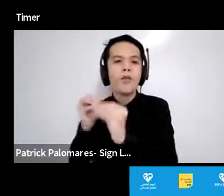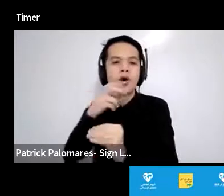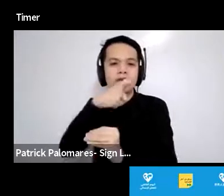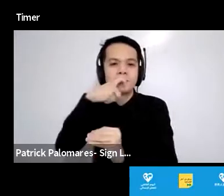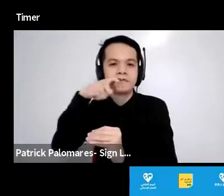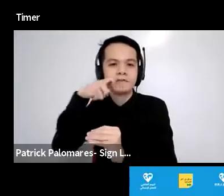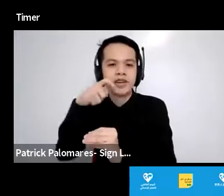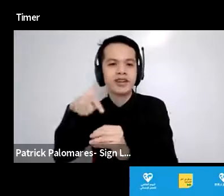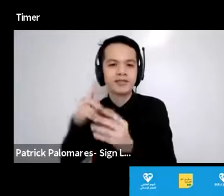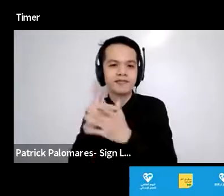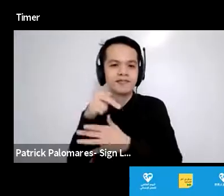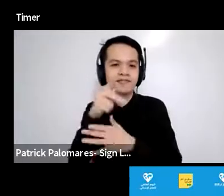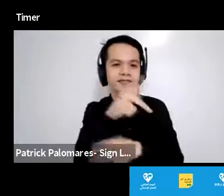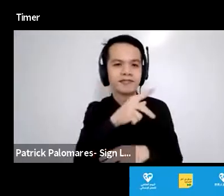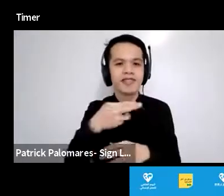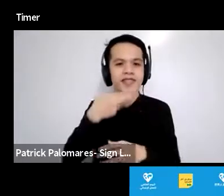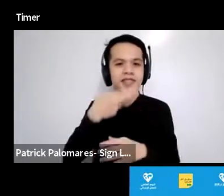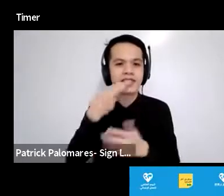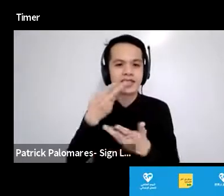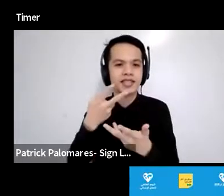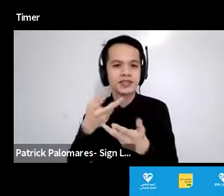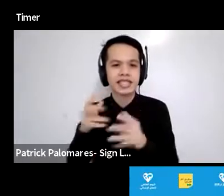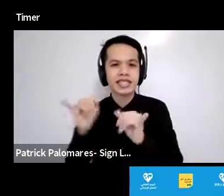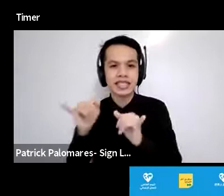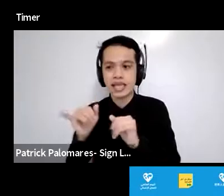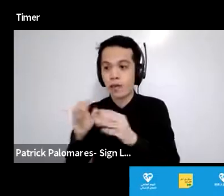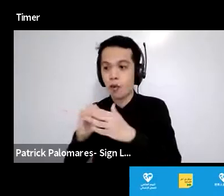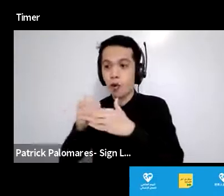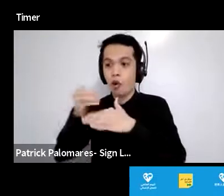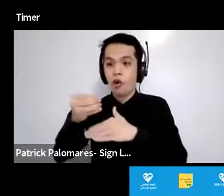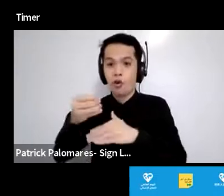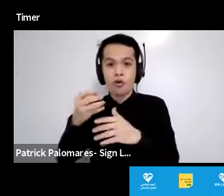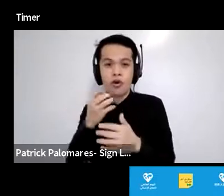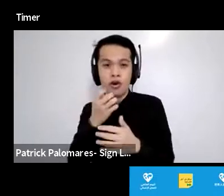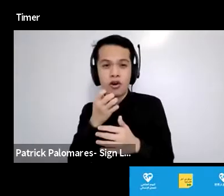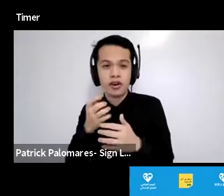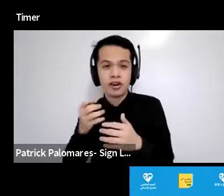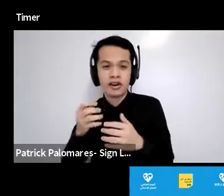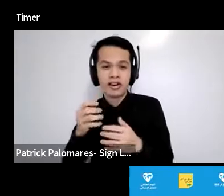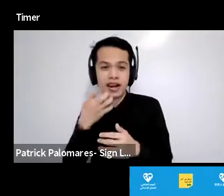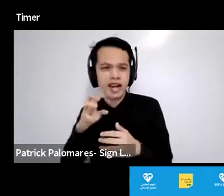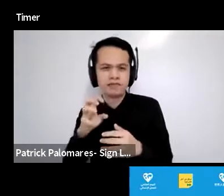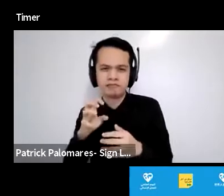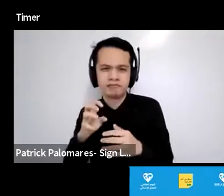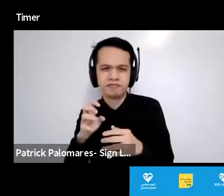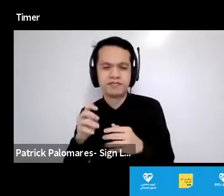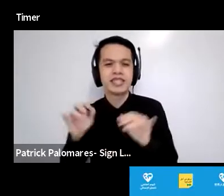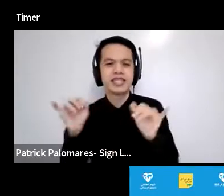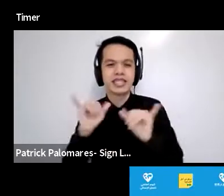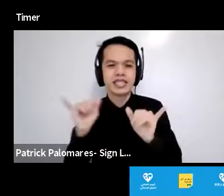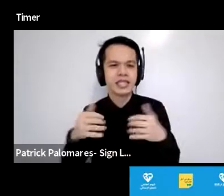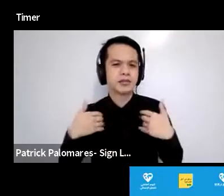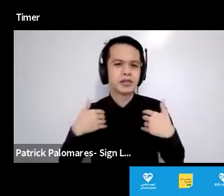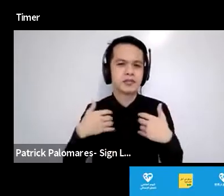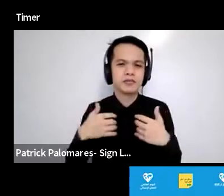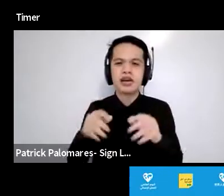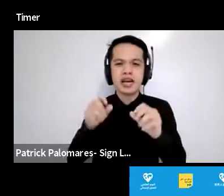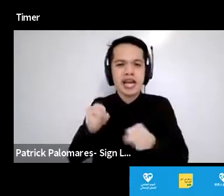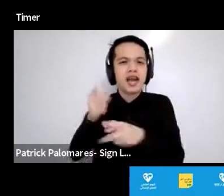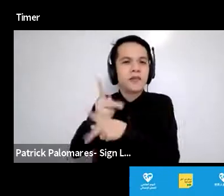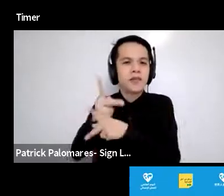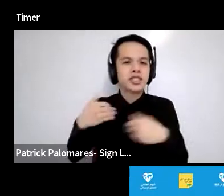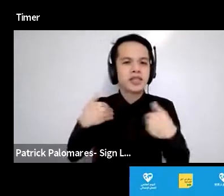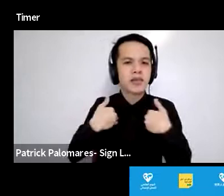and protects the palay from overheating. In addition to protecting the palay from animals, insects, contamination, and